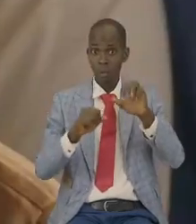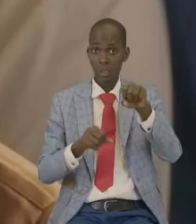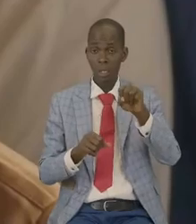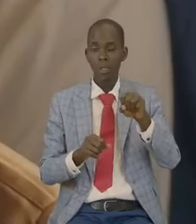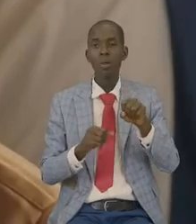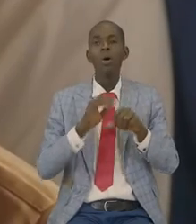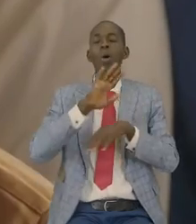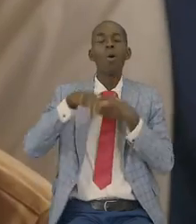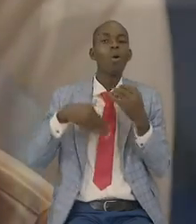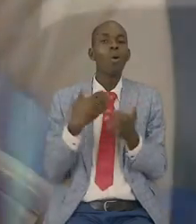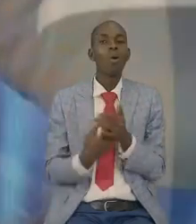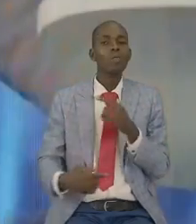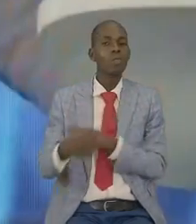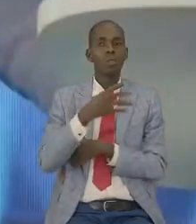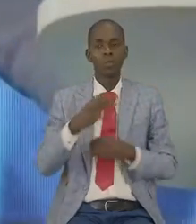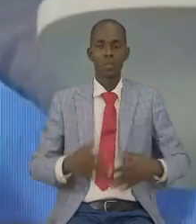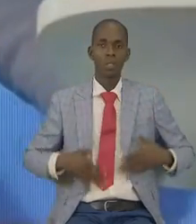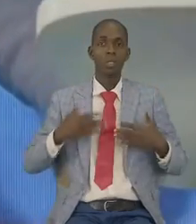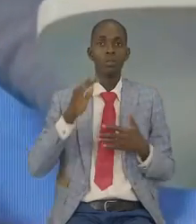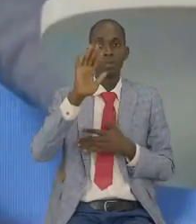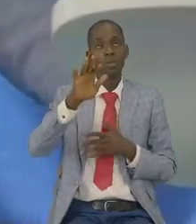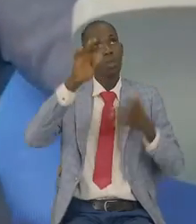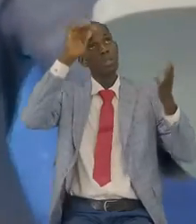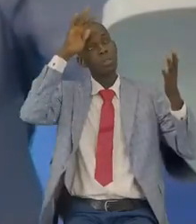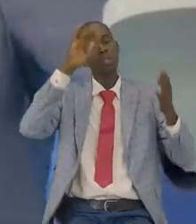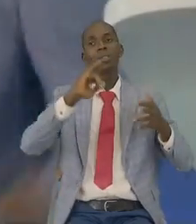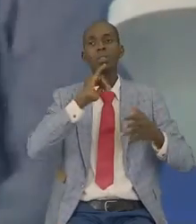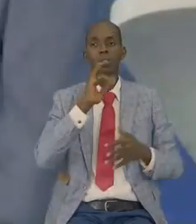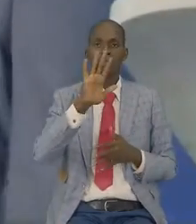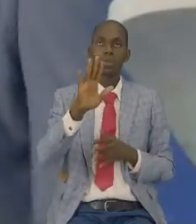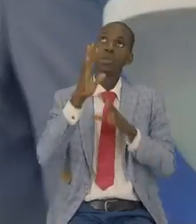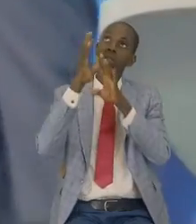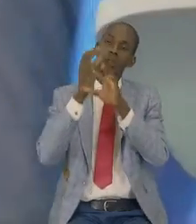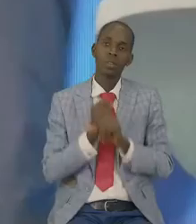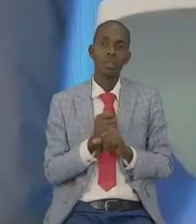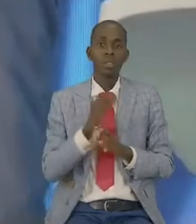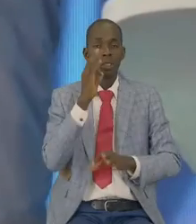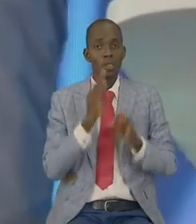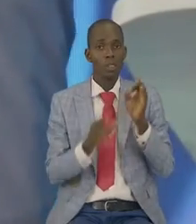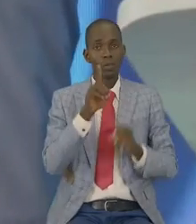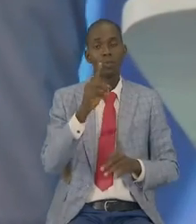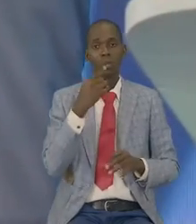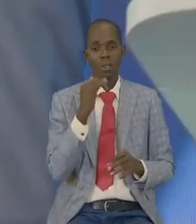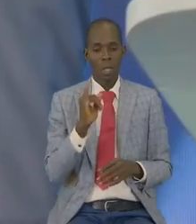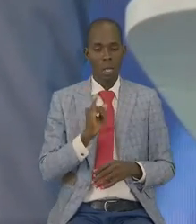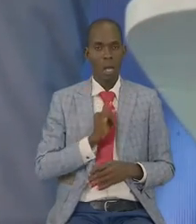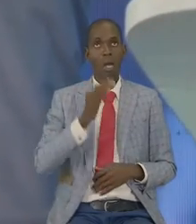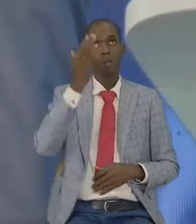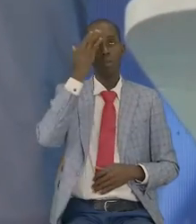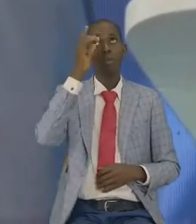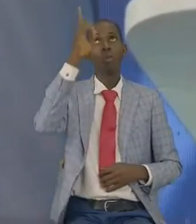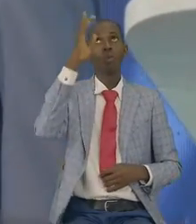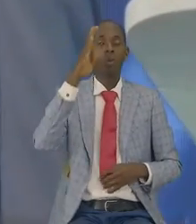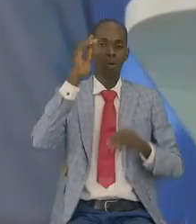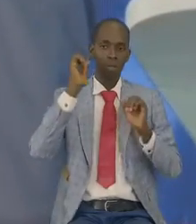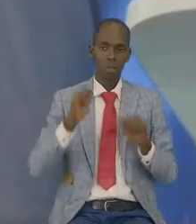Your expectation is your realization. Yes. If you say, I know God can, I